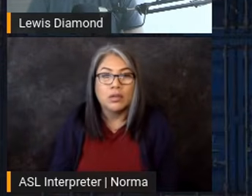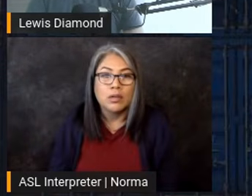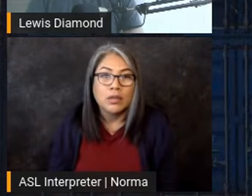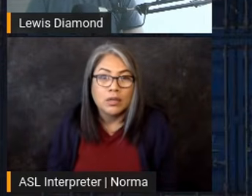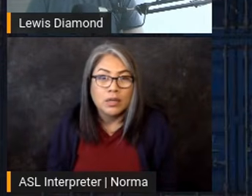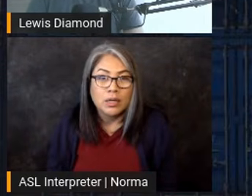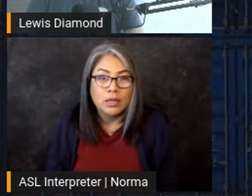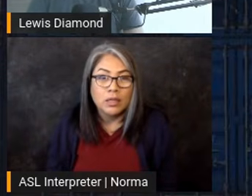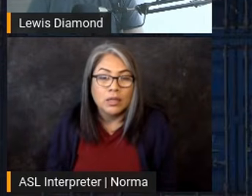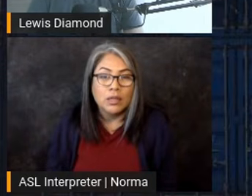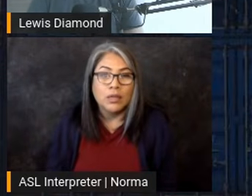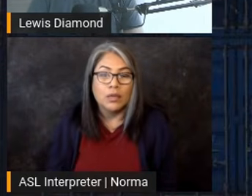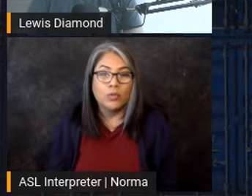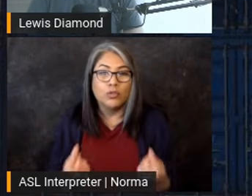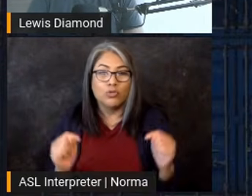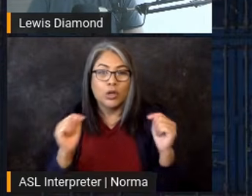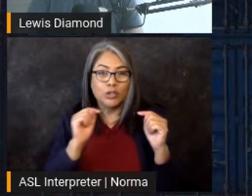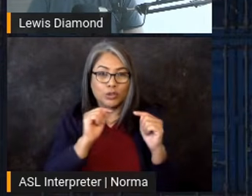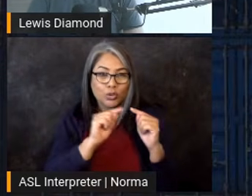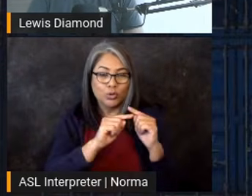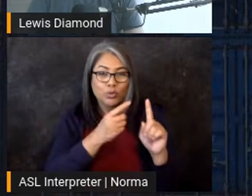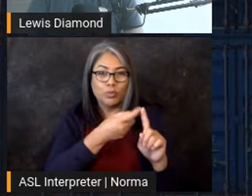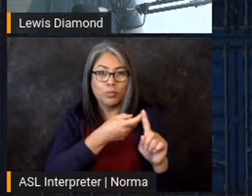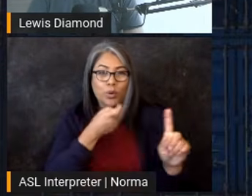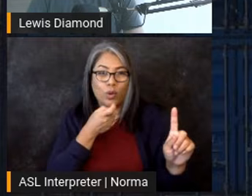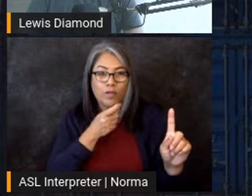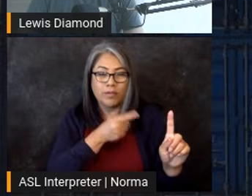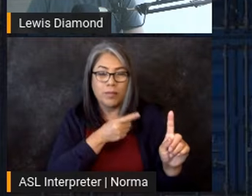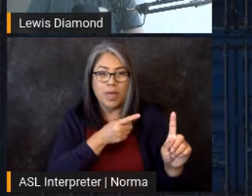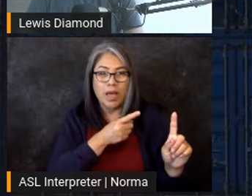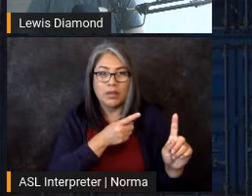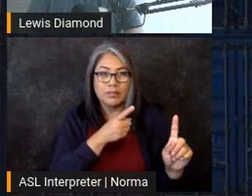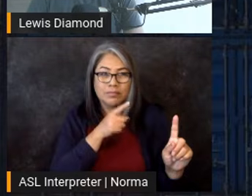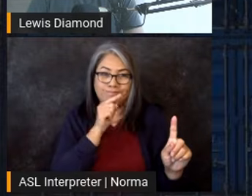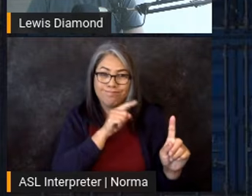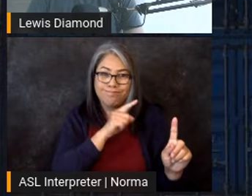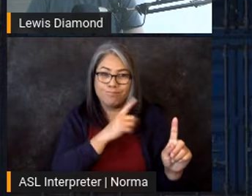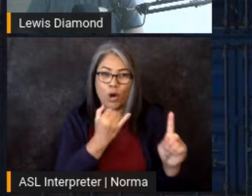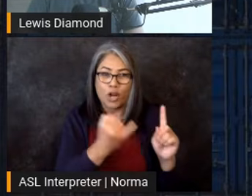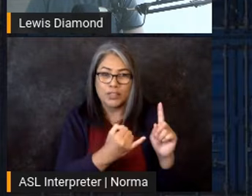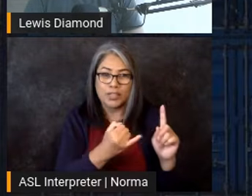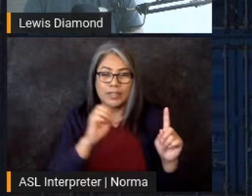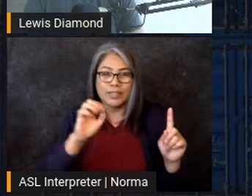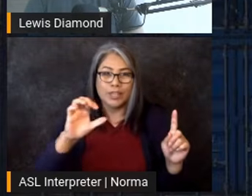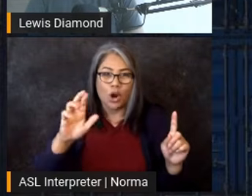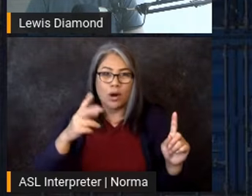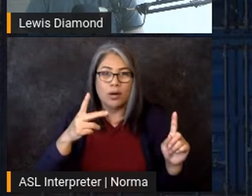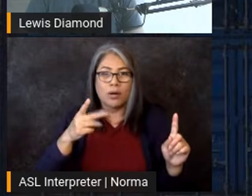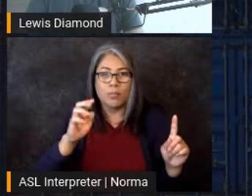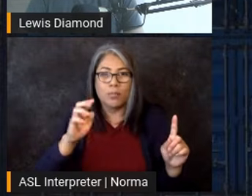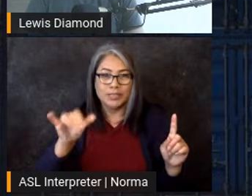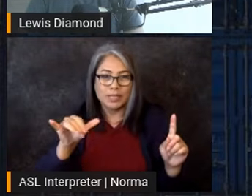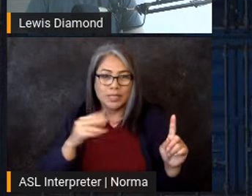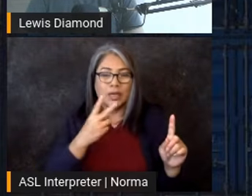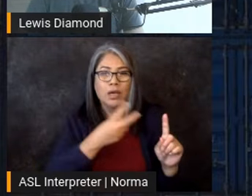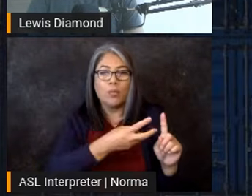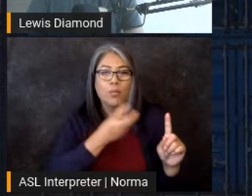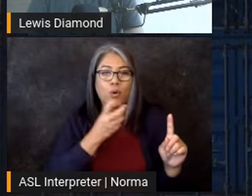We'll try to pull from that very project, that ECR proxy. We're going to pull Amazon Linux